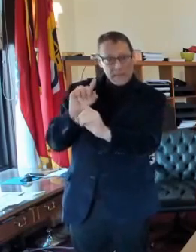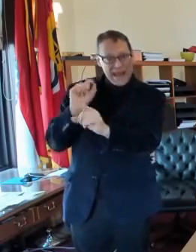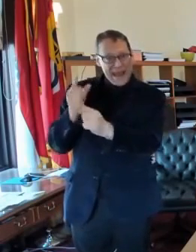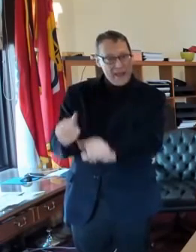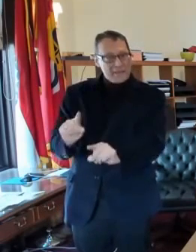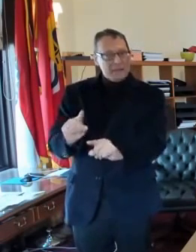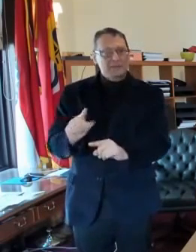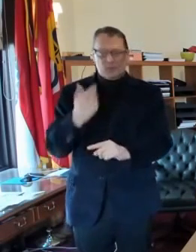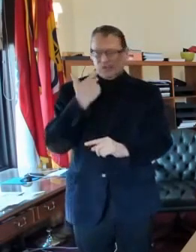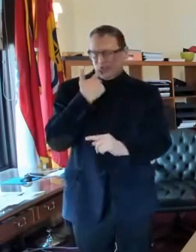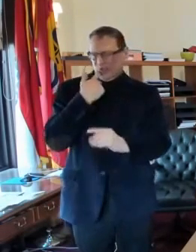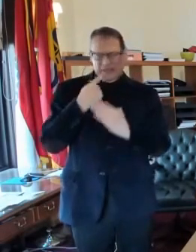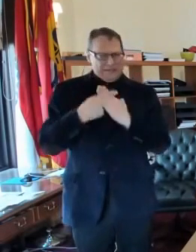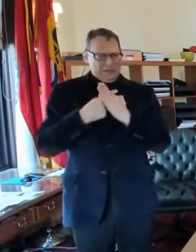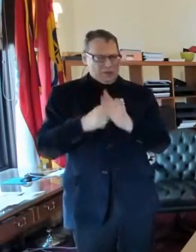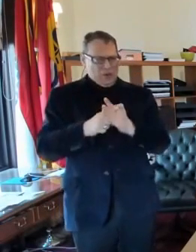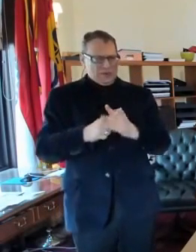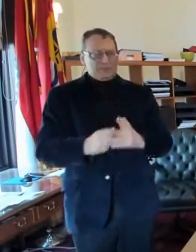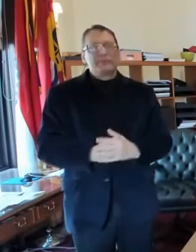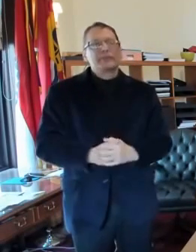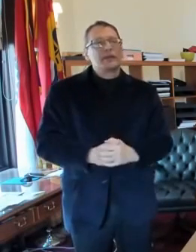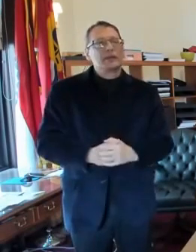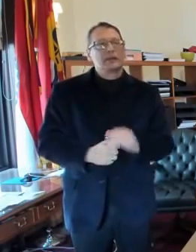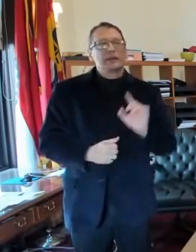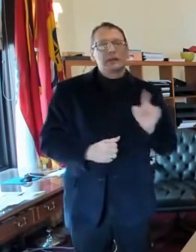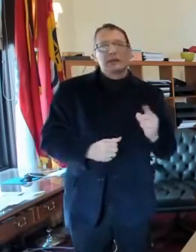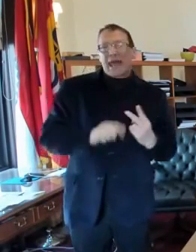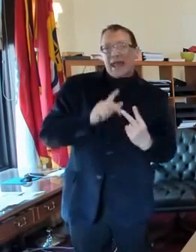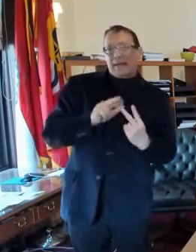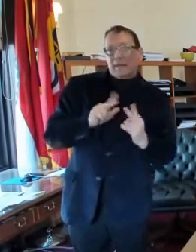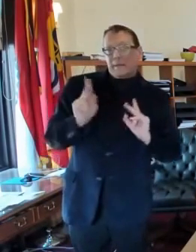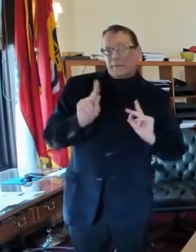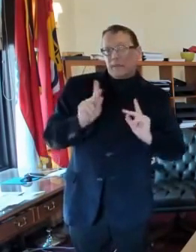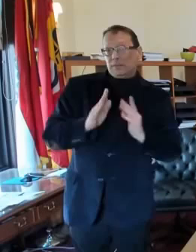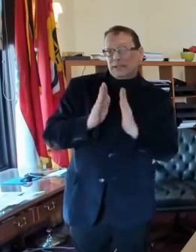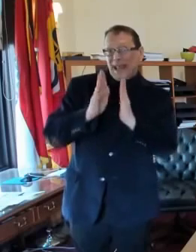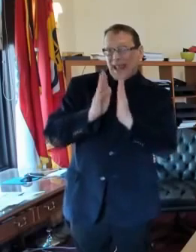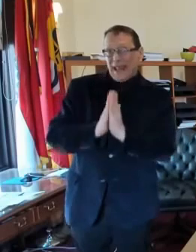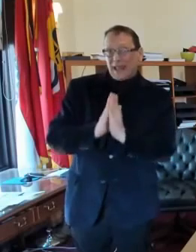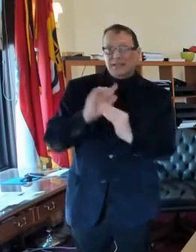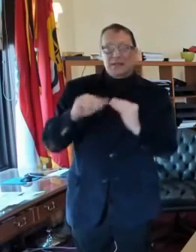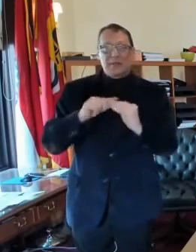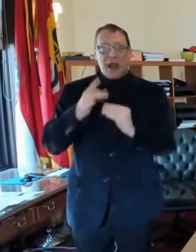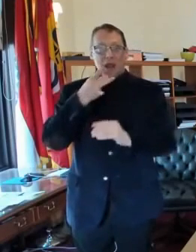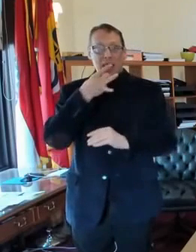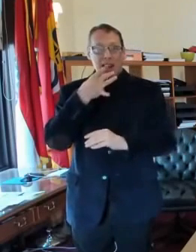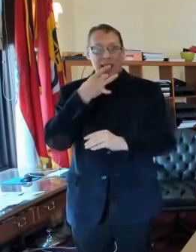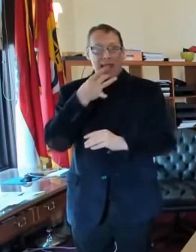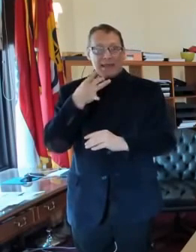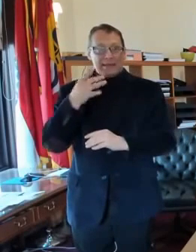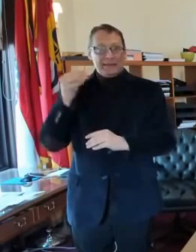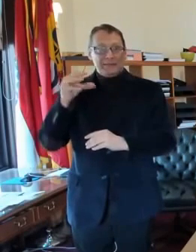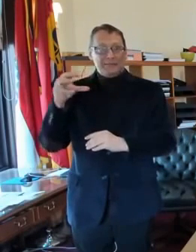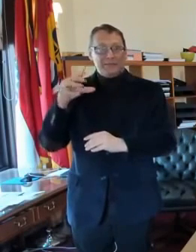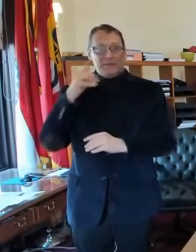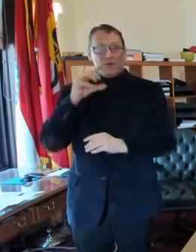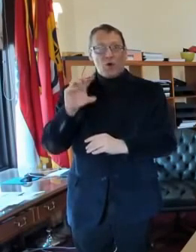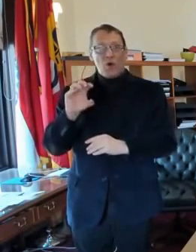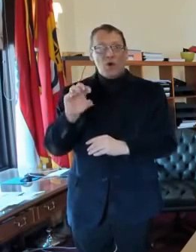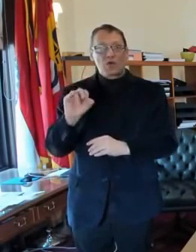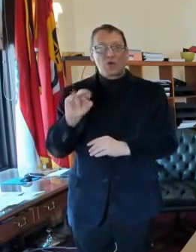beginning. We had a couple of folks asking about the lights downtown for the COVID